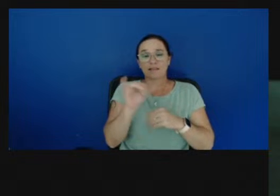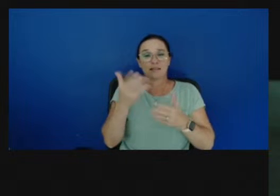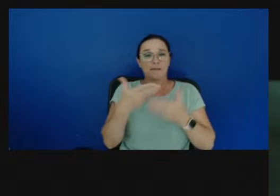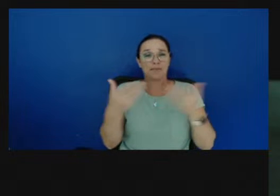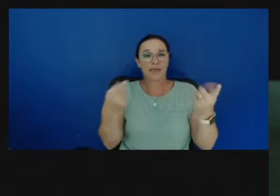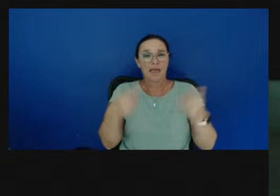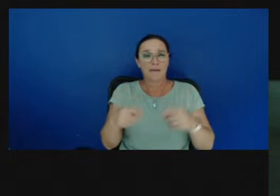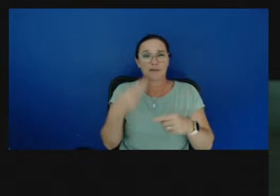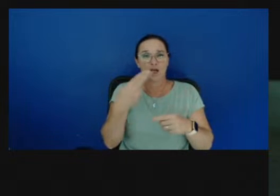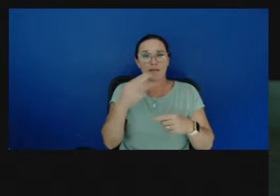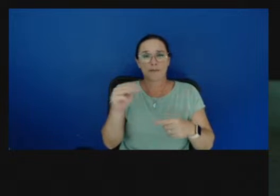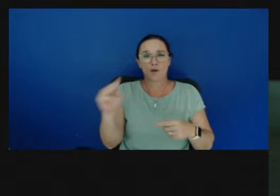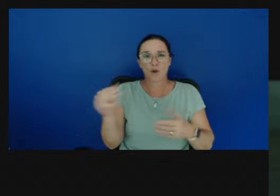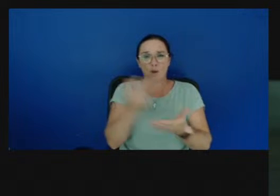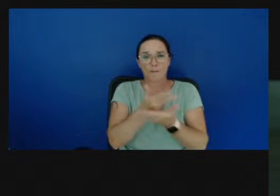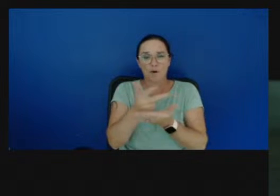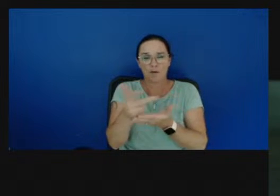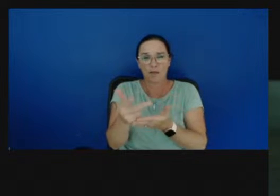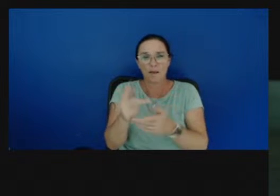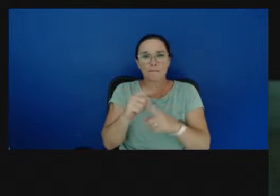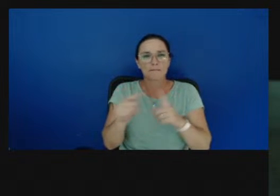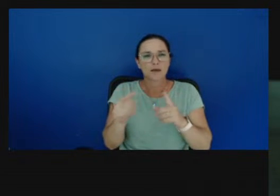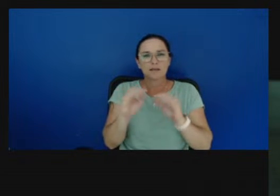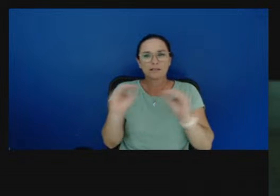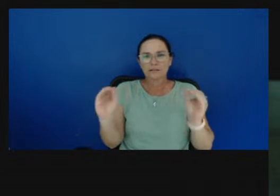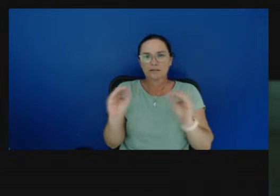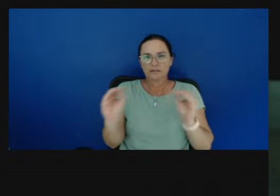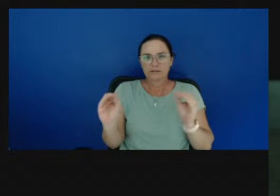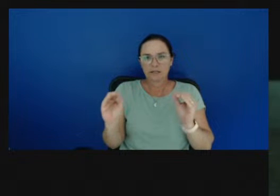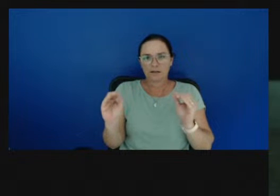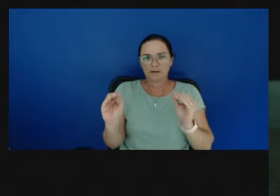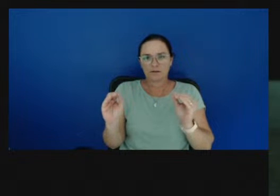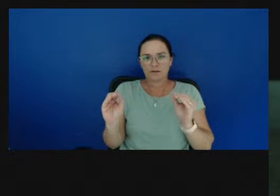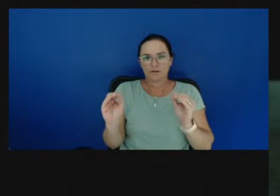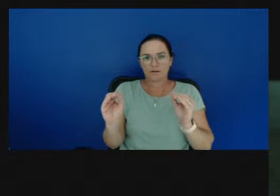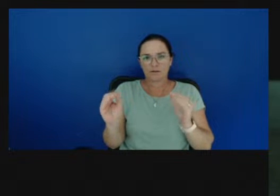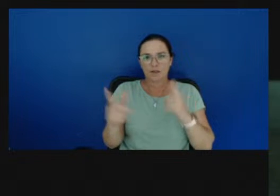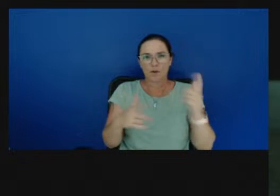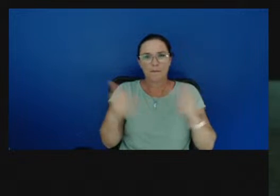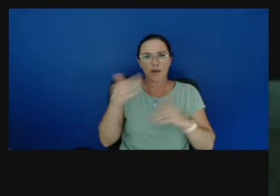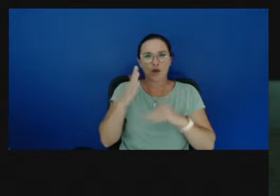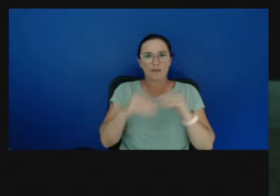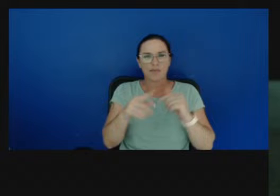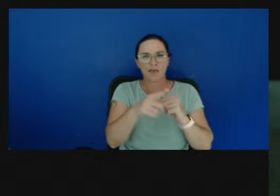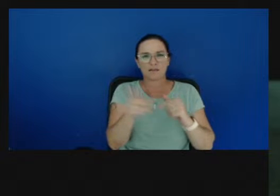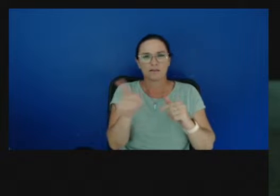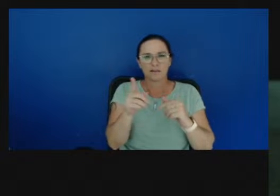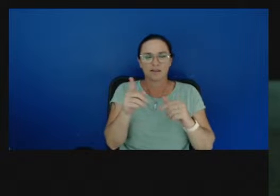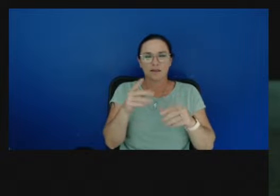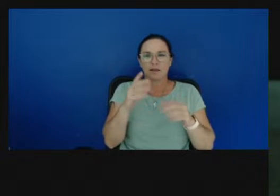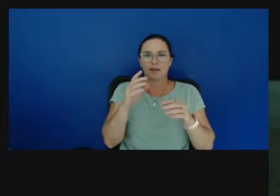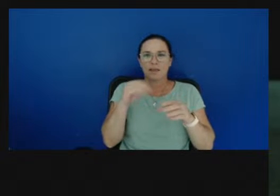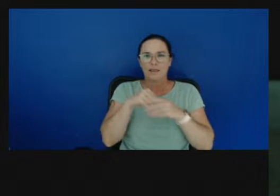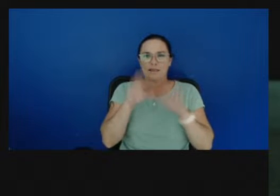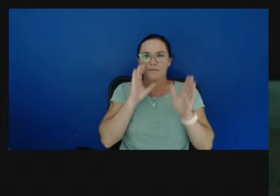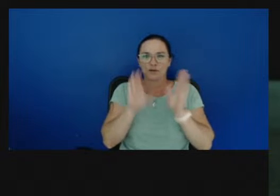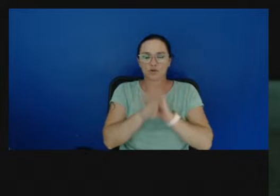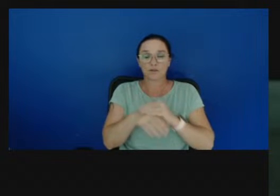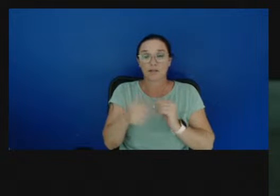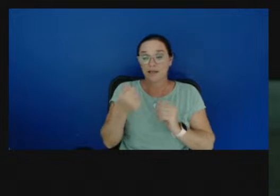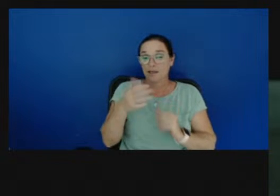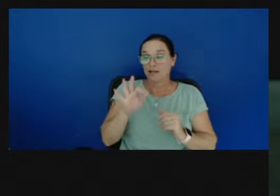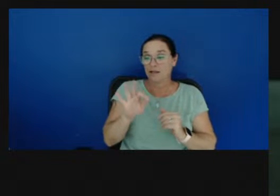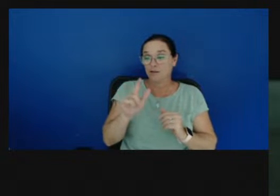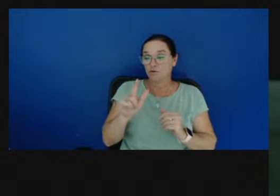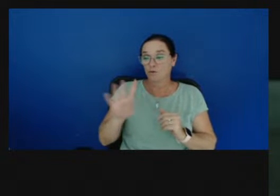lot, but no ballistics have been discovered that exceeded the size shown in these photographs. In 1924, gradually